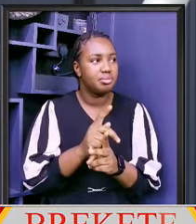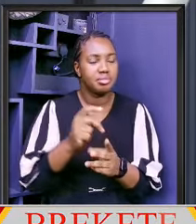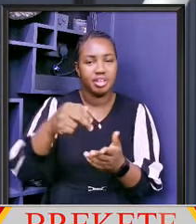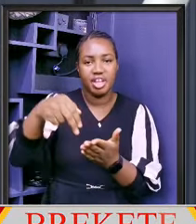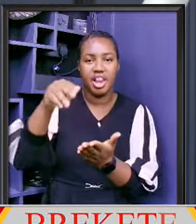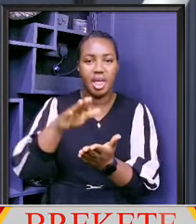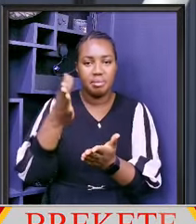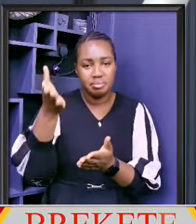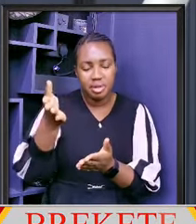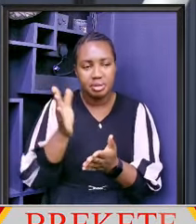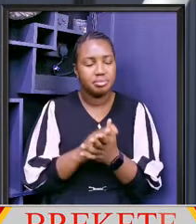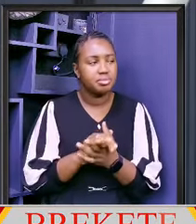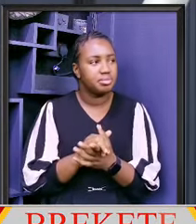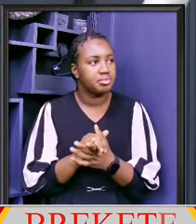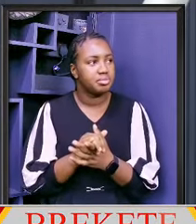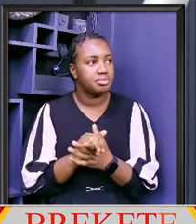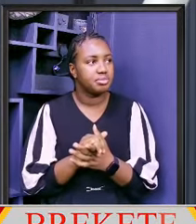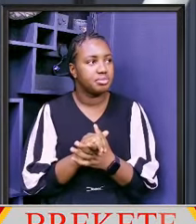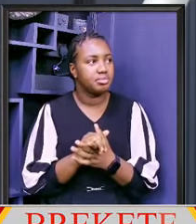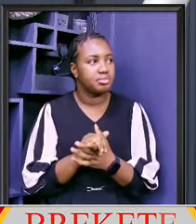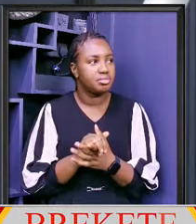Again,